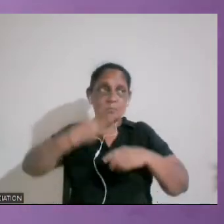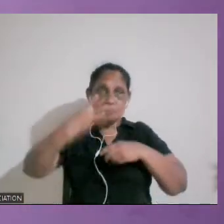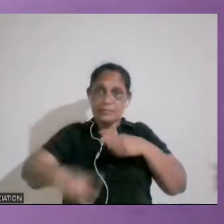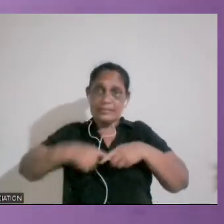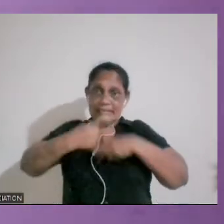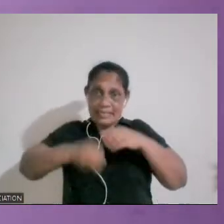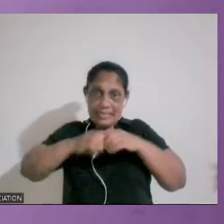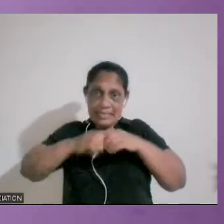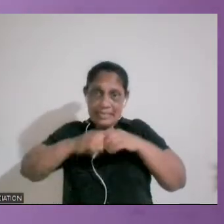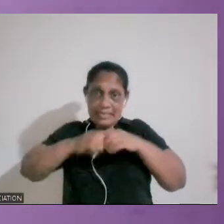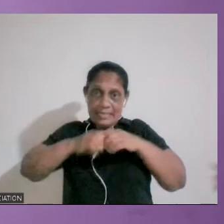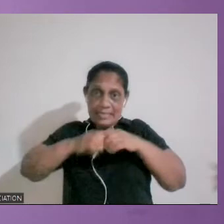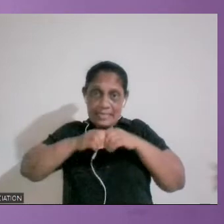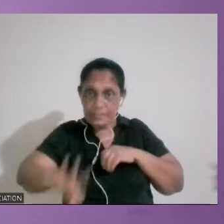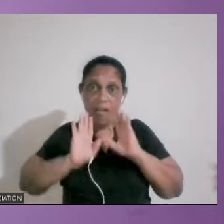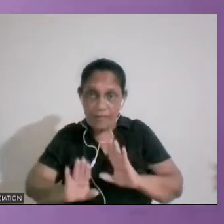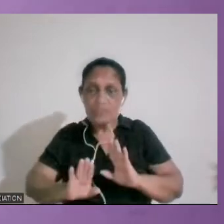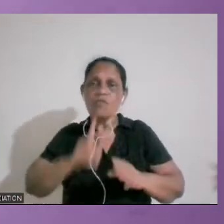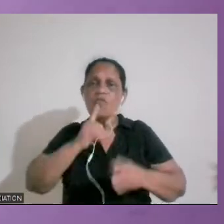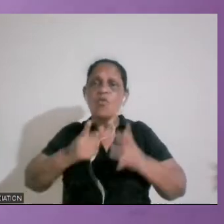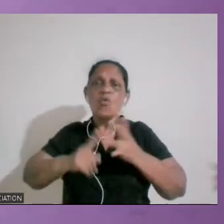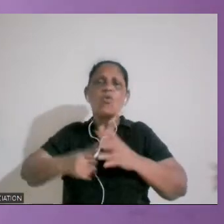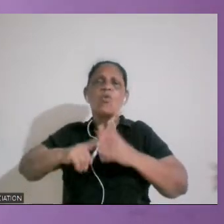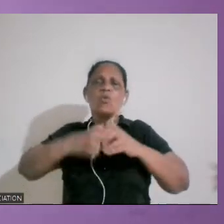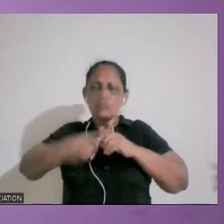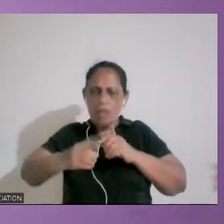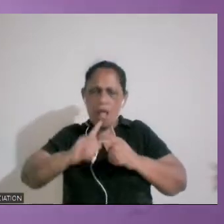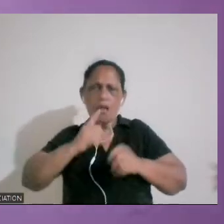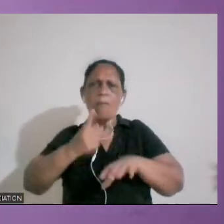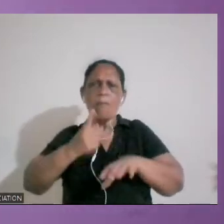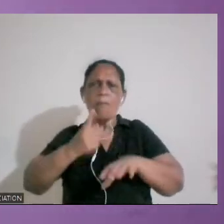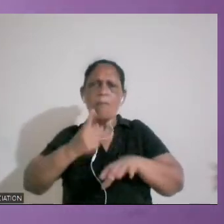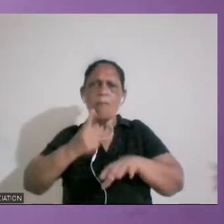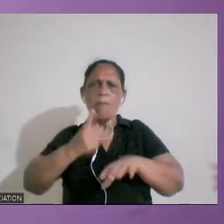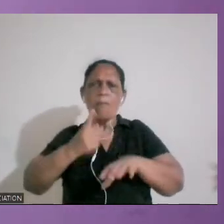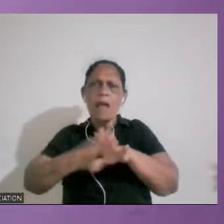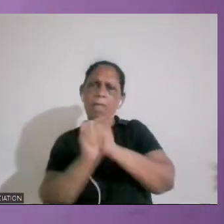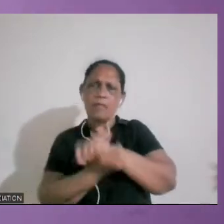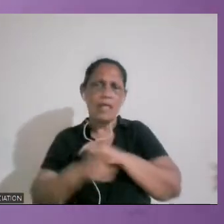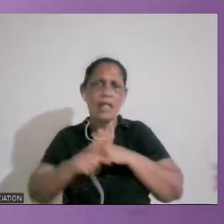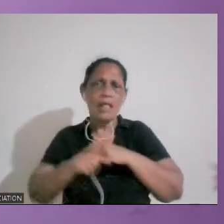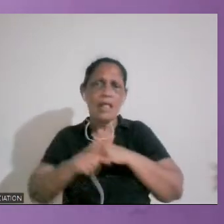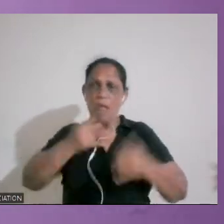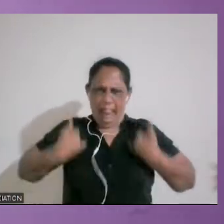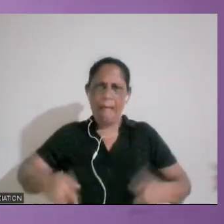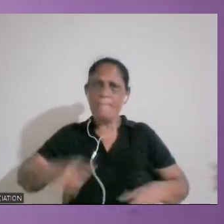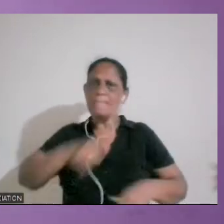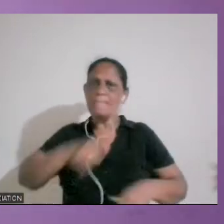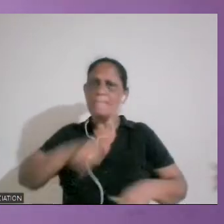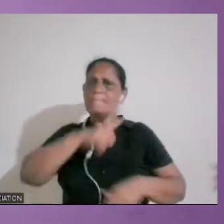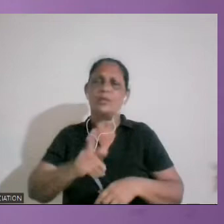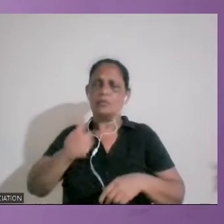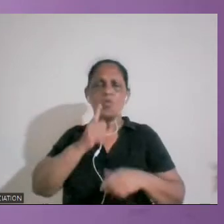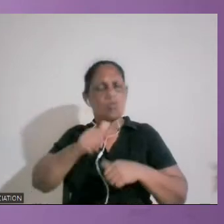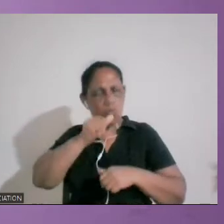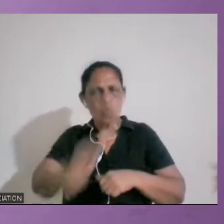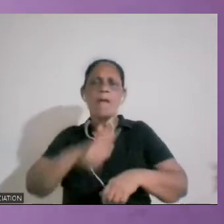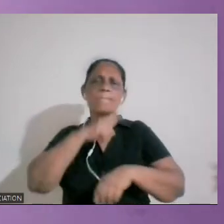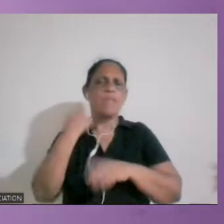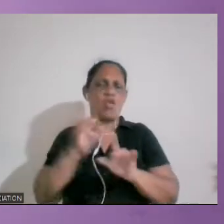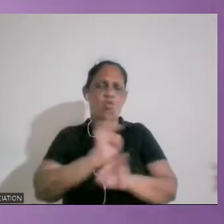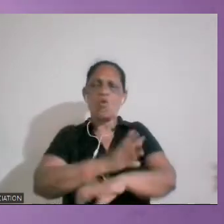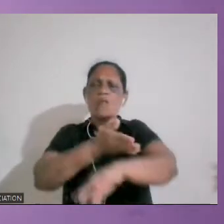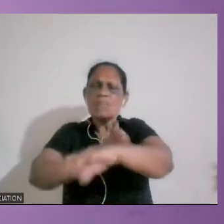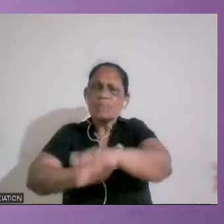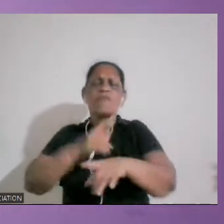when your menstrual blood actually is exposed to oxygen, it turns a brown color. So it's not dirty blood, it's not impure, it's